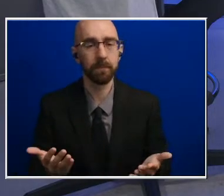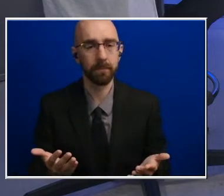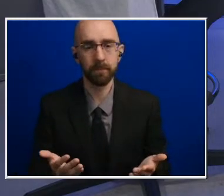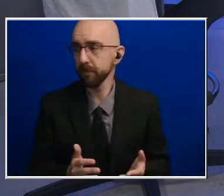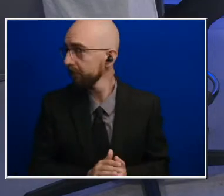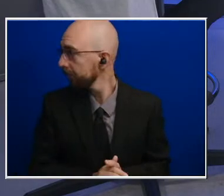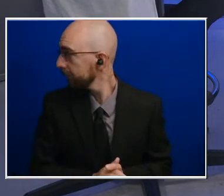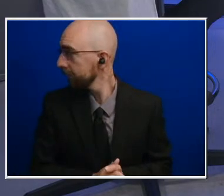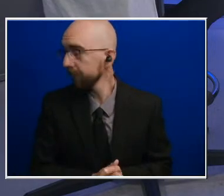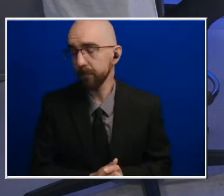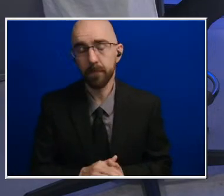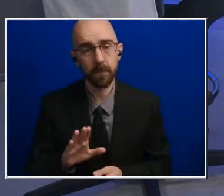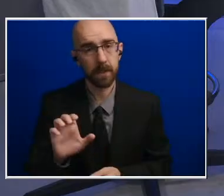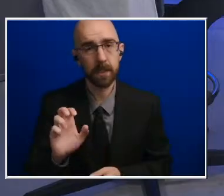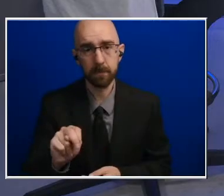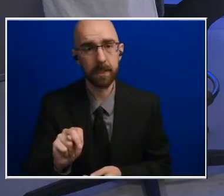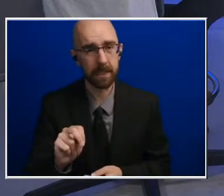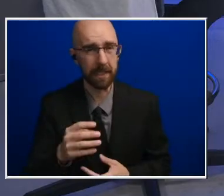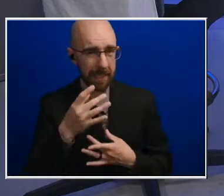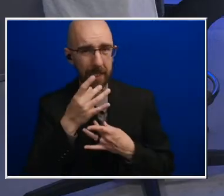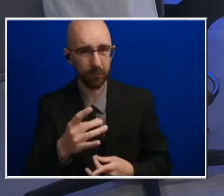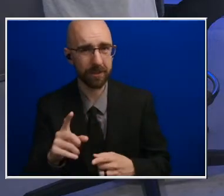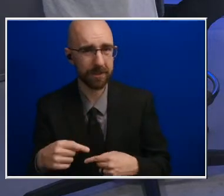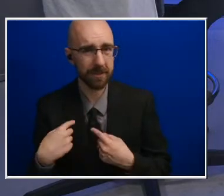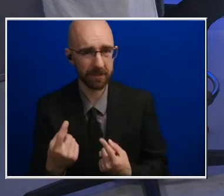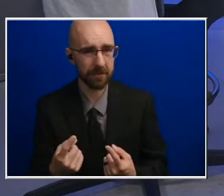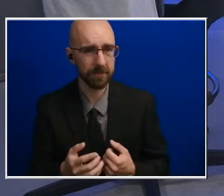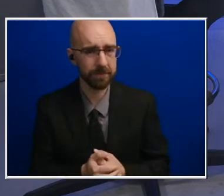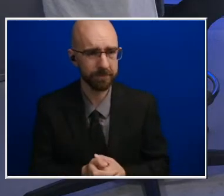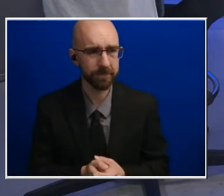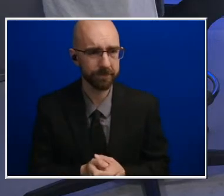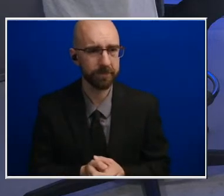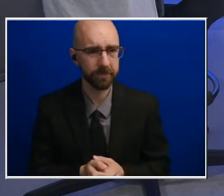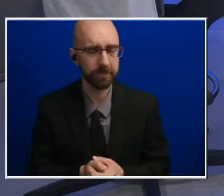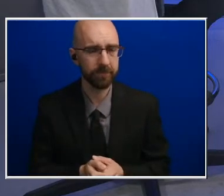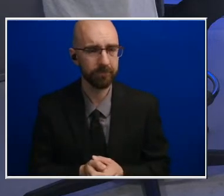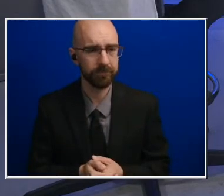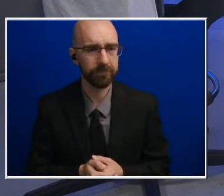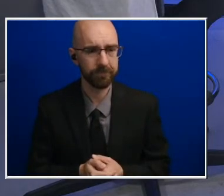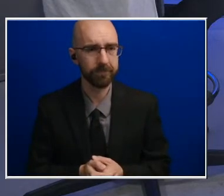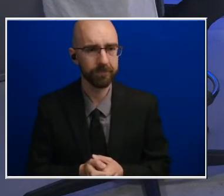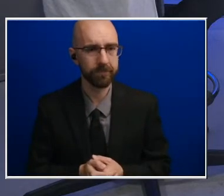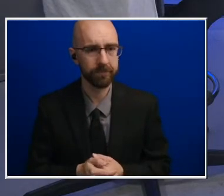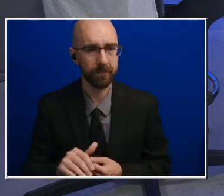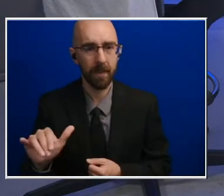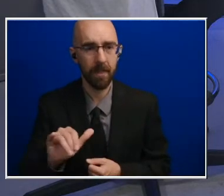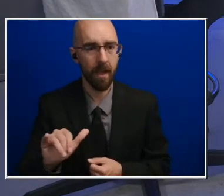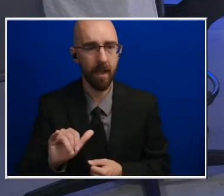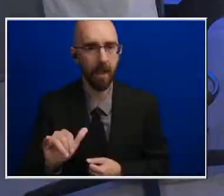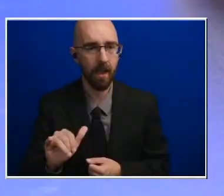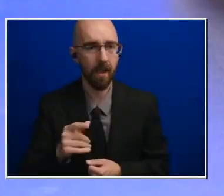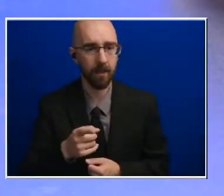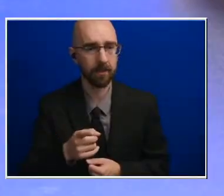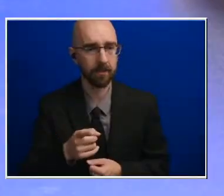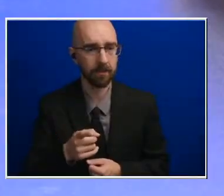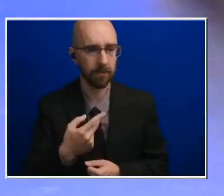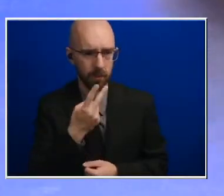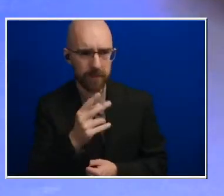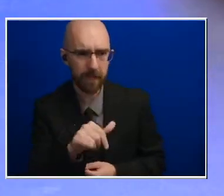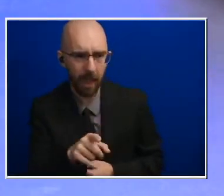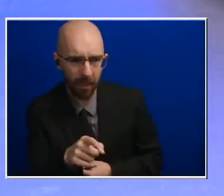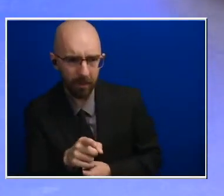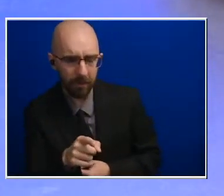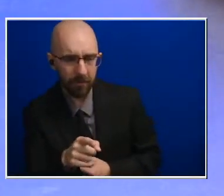been interesting, and then like this. Yeah, let's see that. It says that the DBS